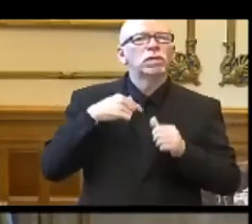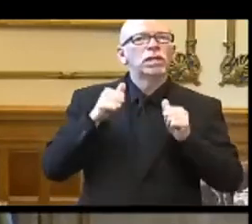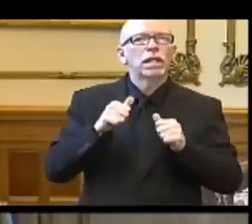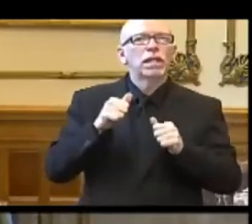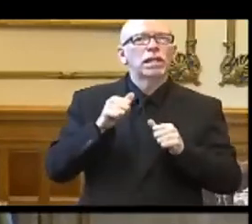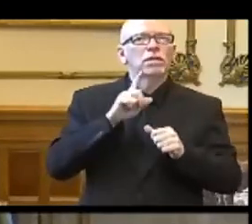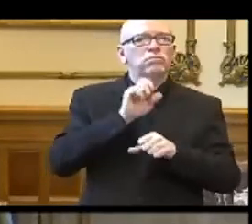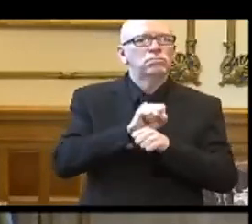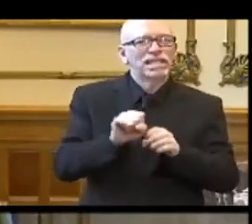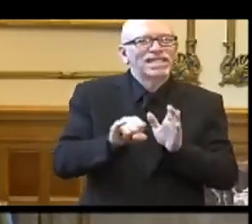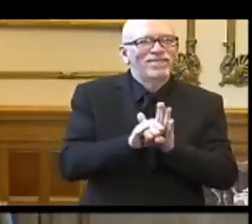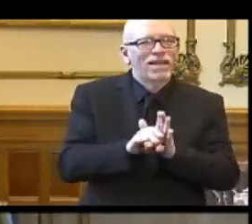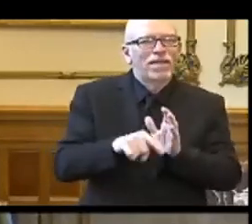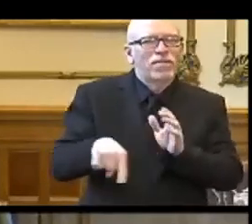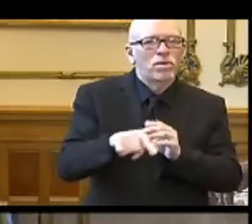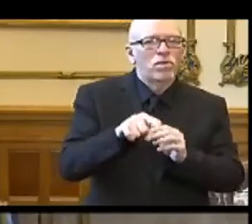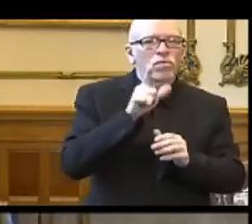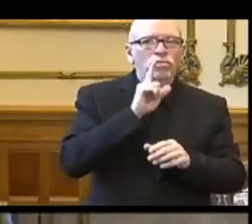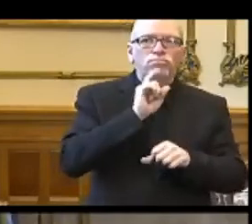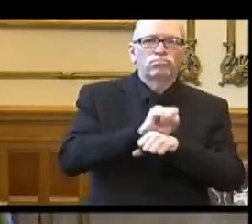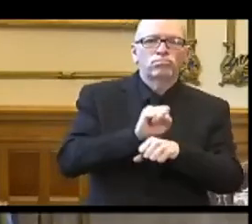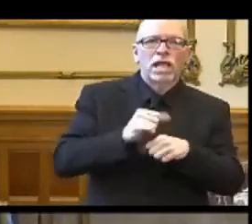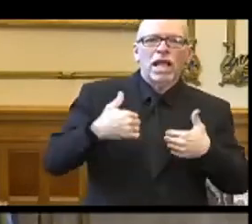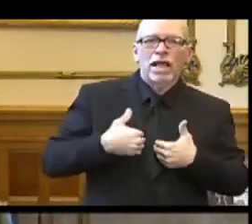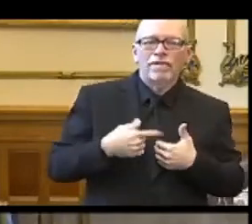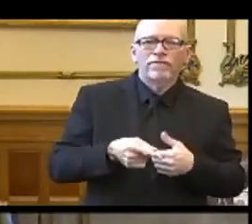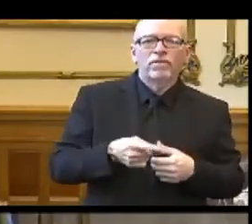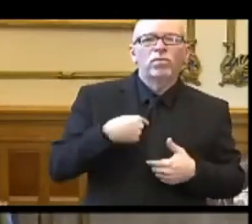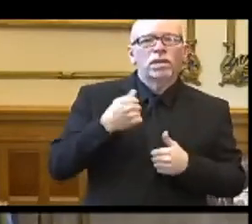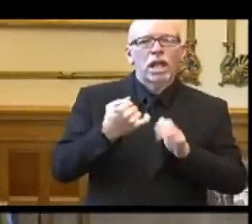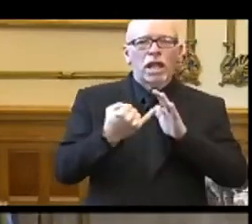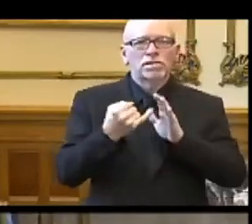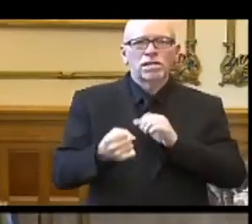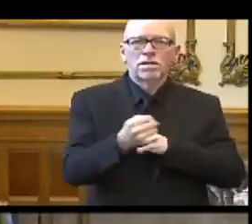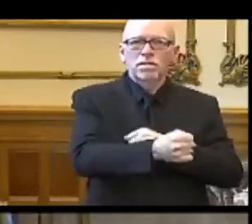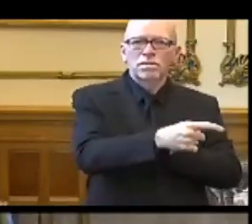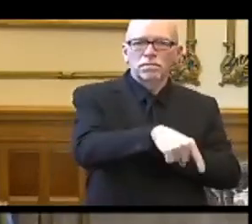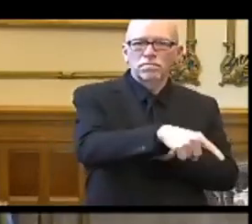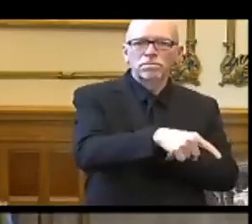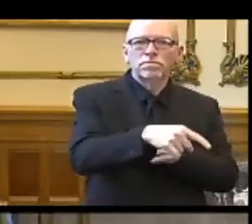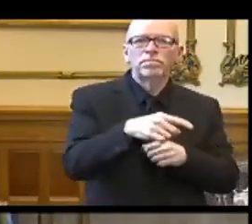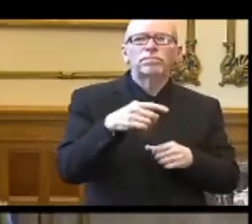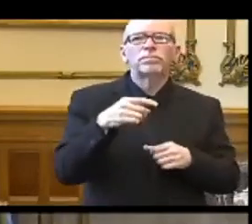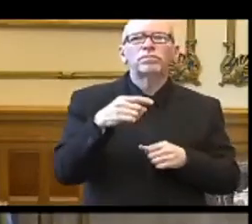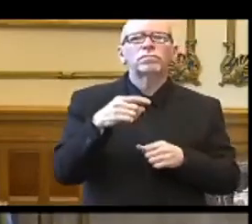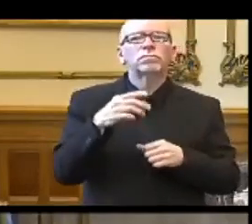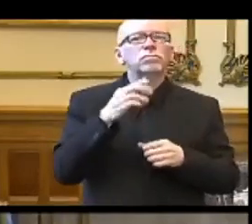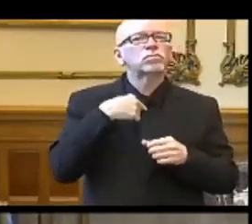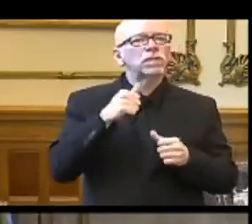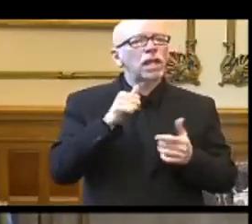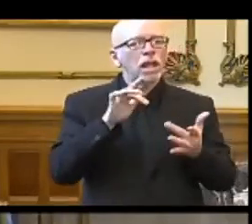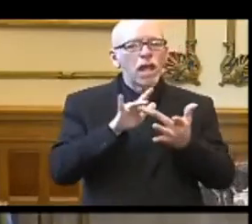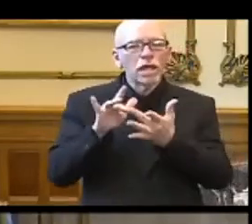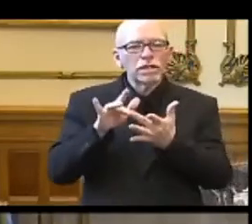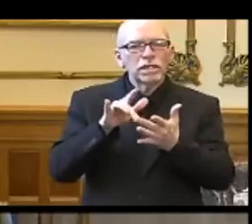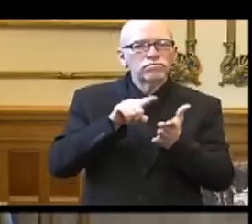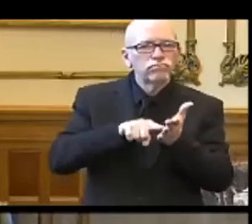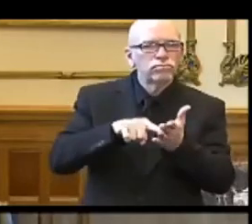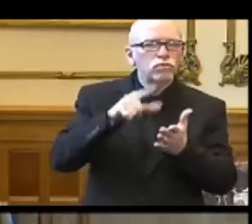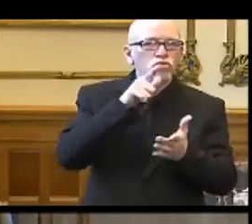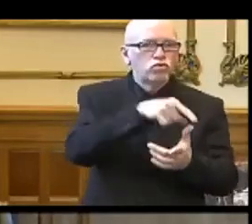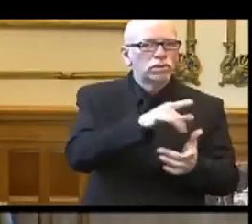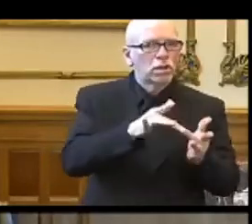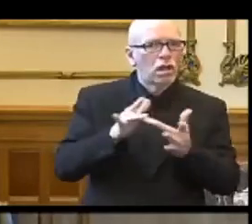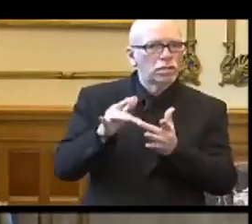can identify those individuals that are positive, isolate those individuals, and contact trace anybody that they've been in